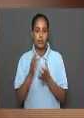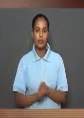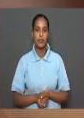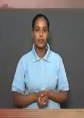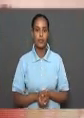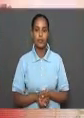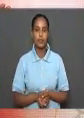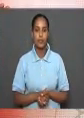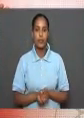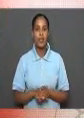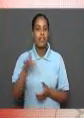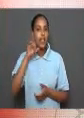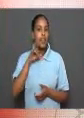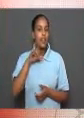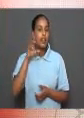gums.